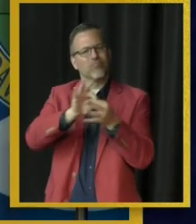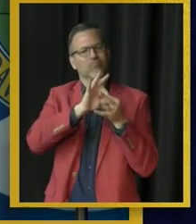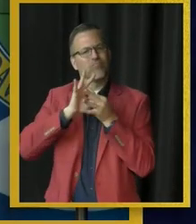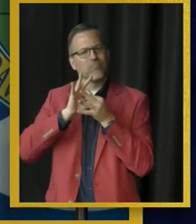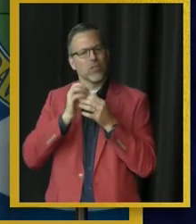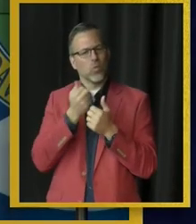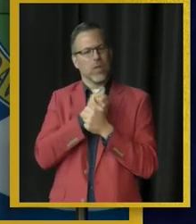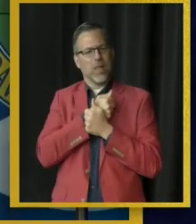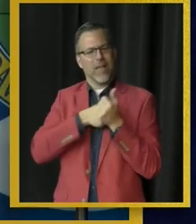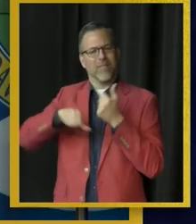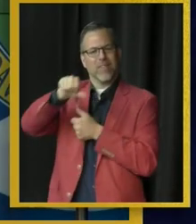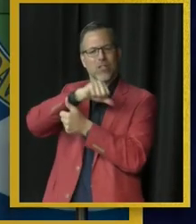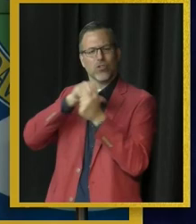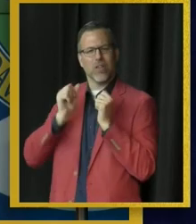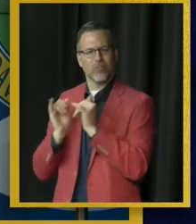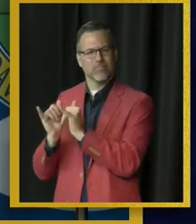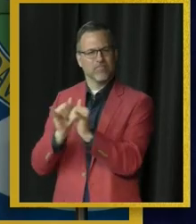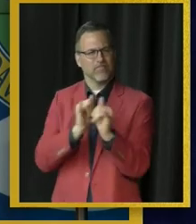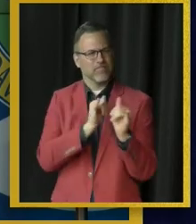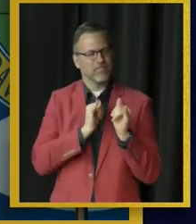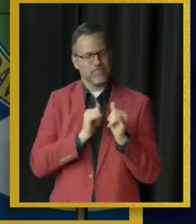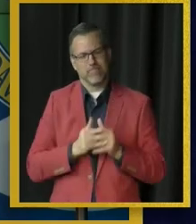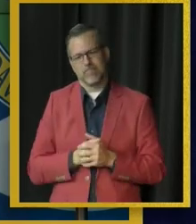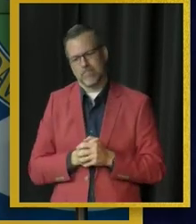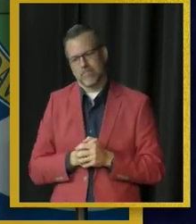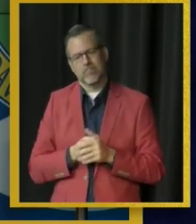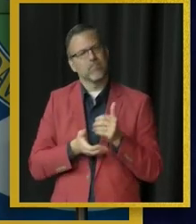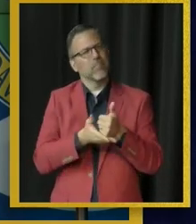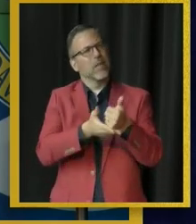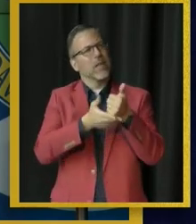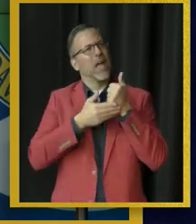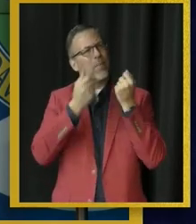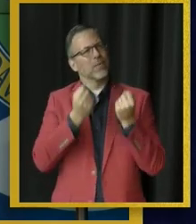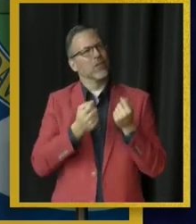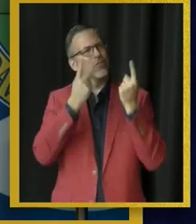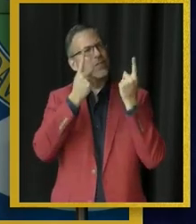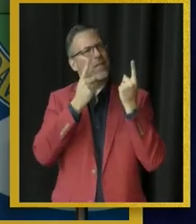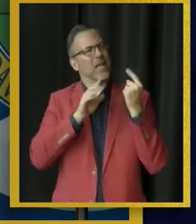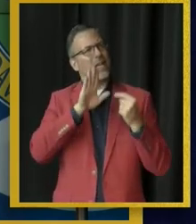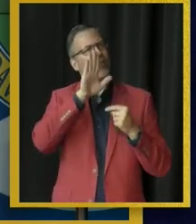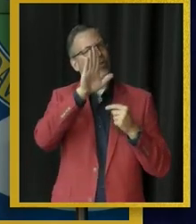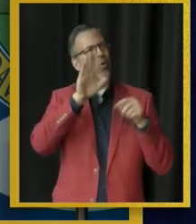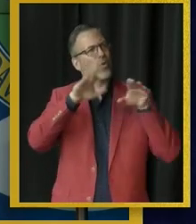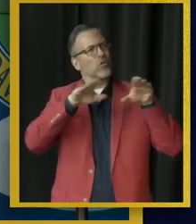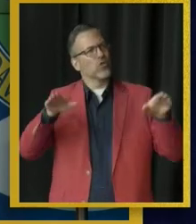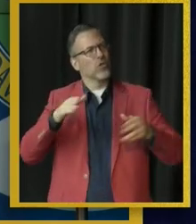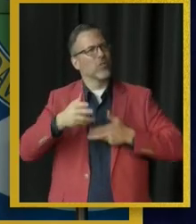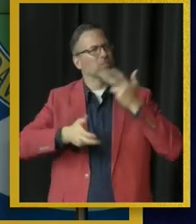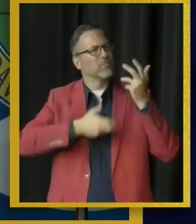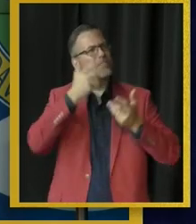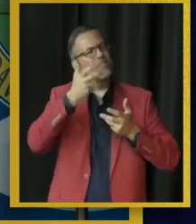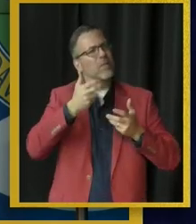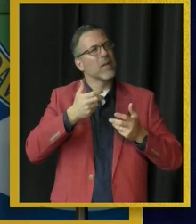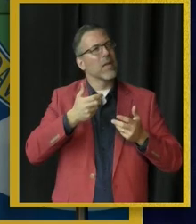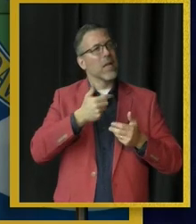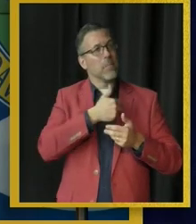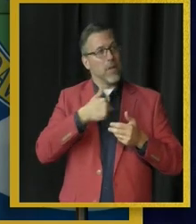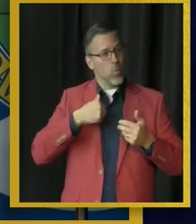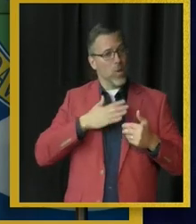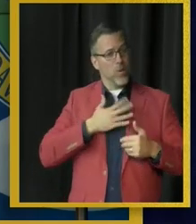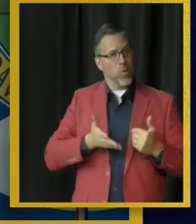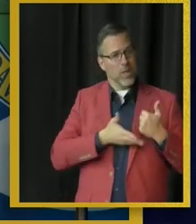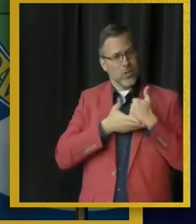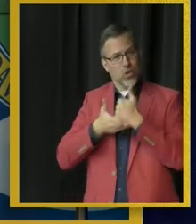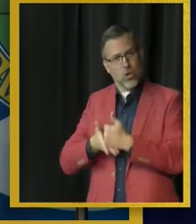as ourselves. Grant us ears to hear the cry of your children, hands willing to reach out to all who are hurting,